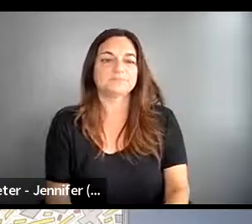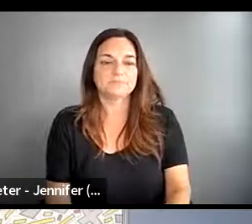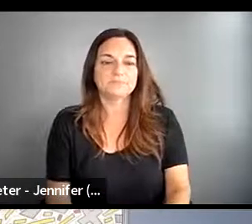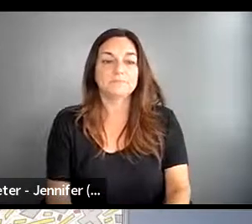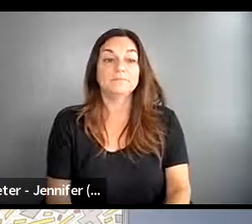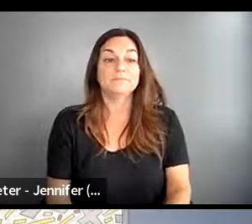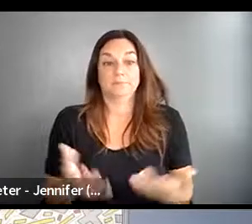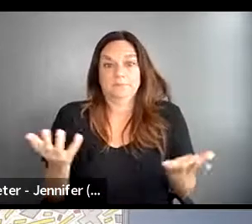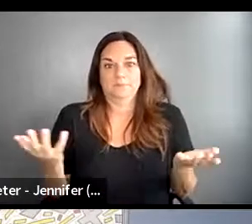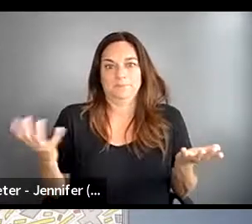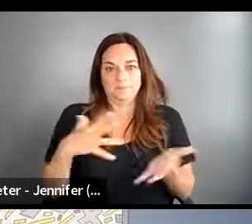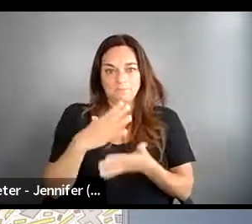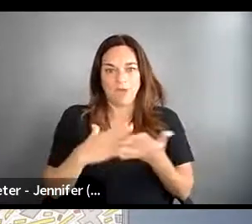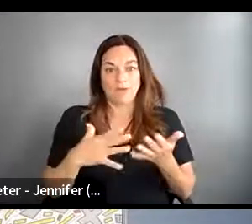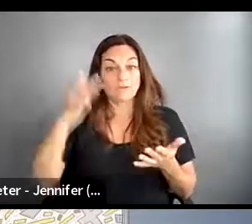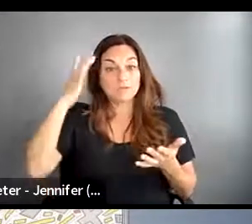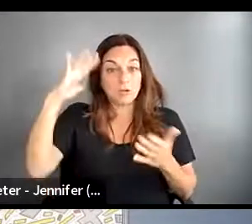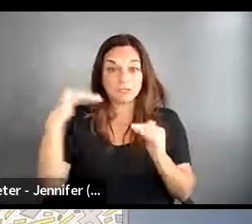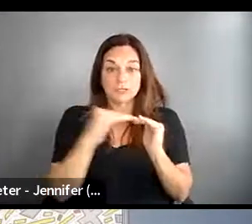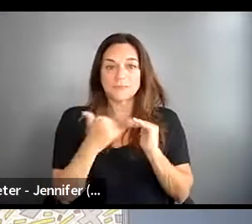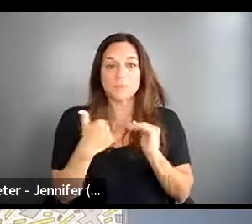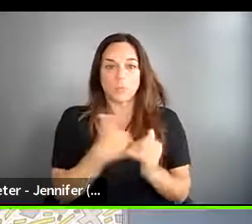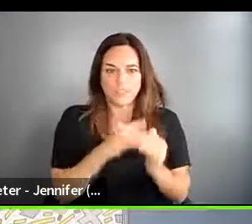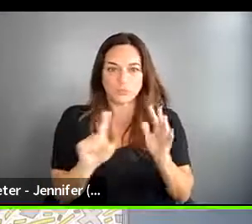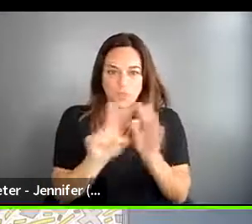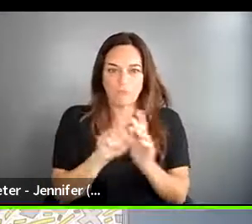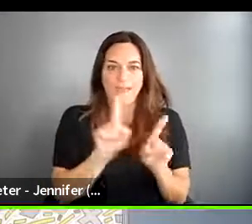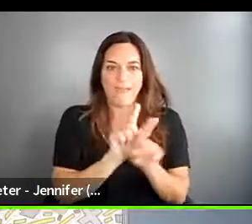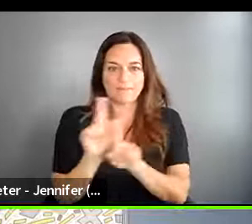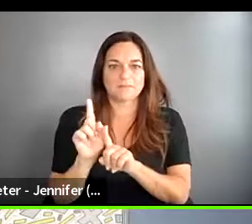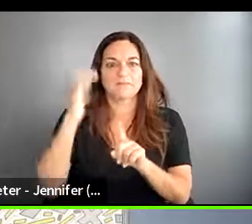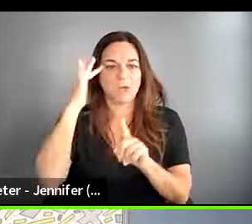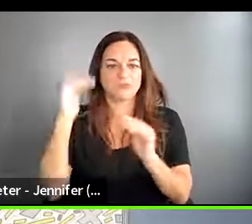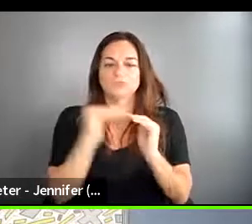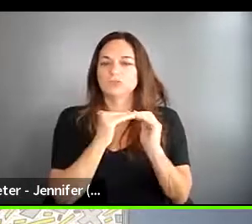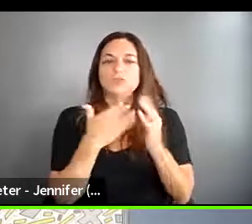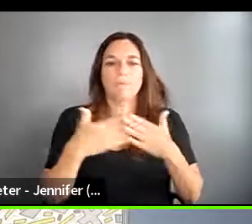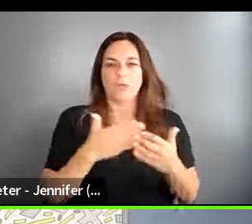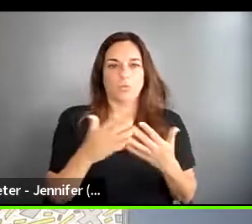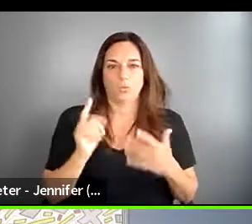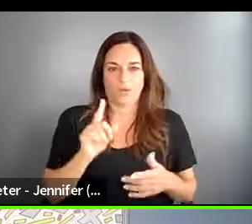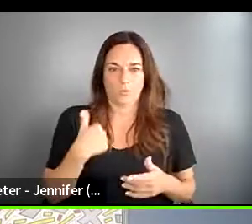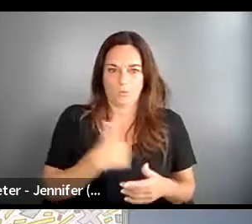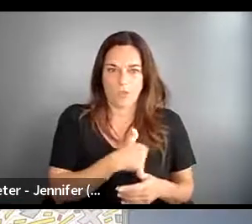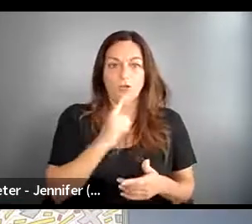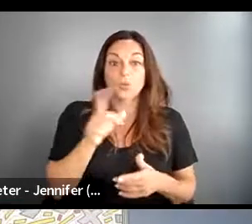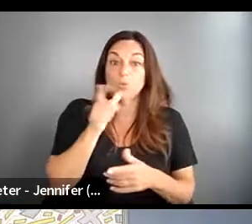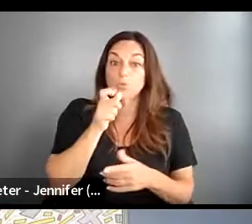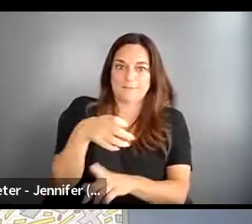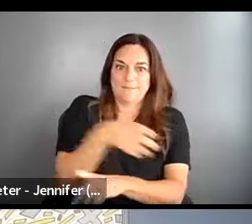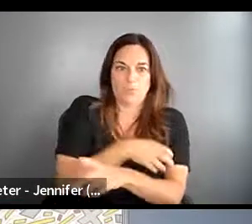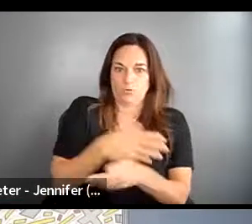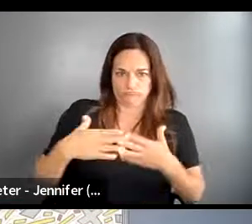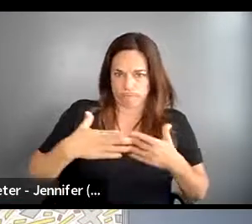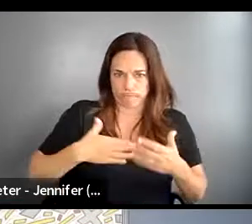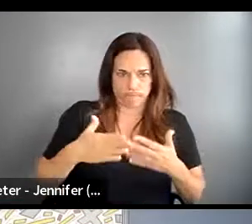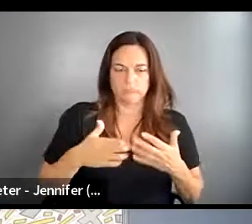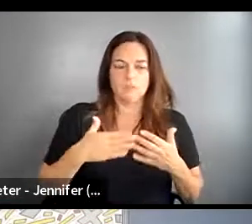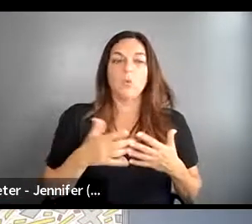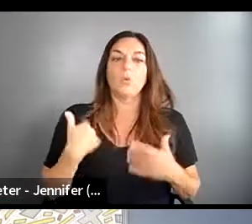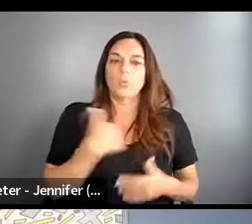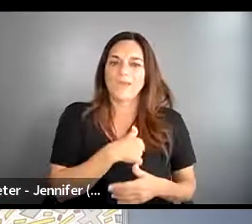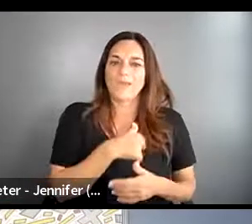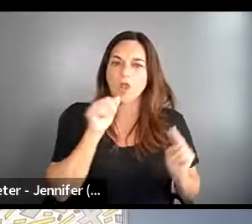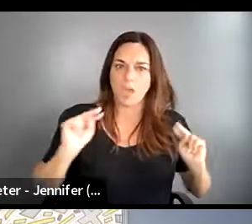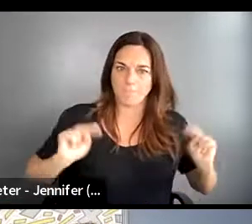the beauty of smart justice is that we show up as smart justice no matter where we are and who's in power. We are nonpartisan